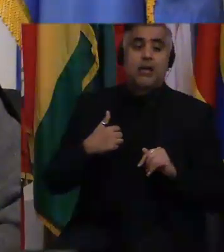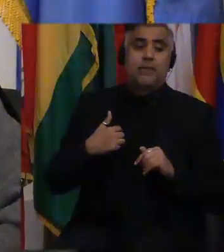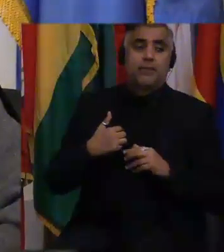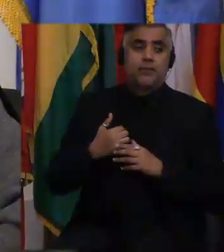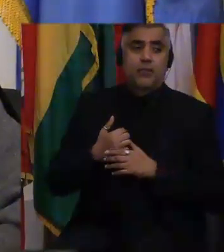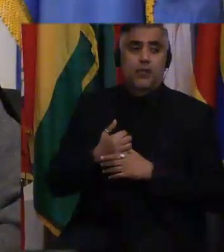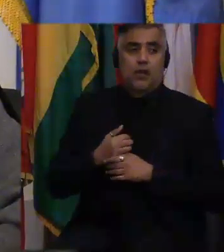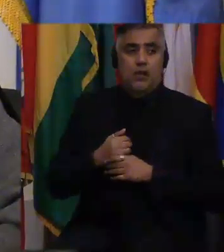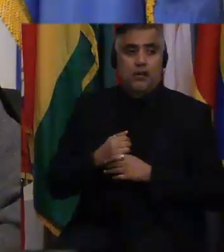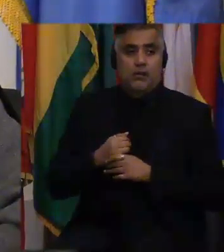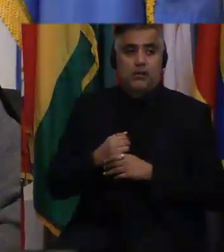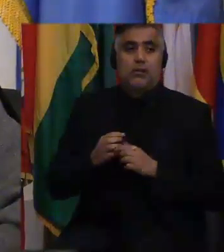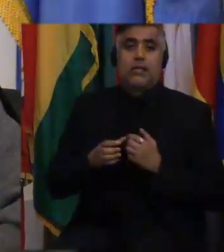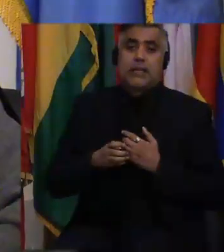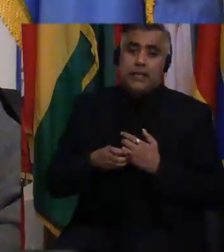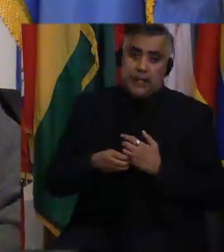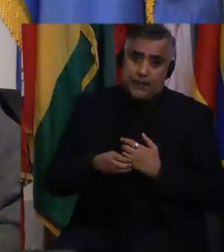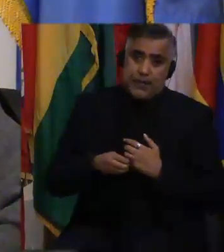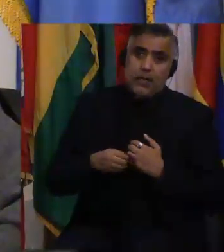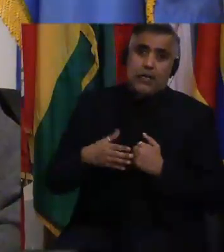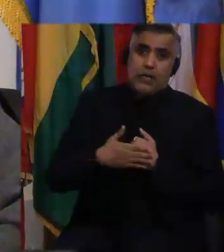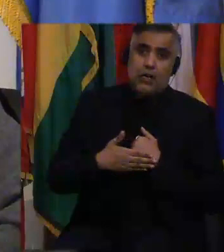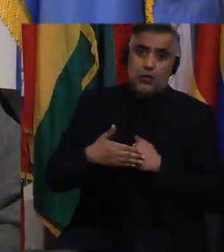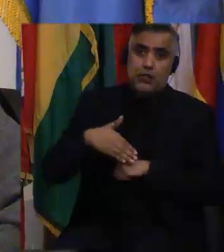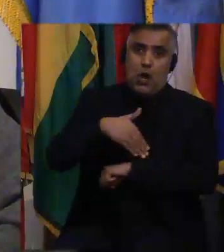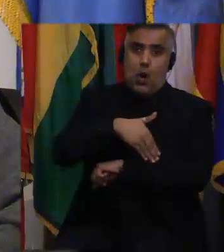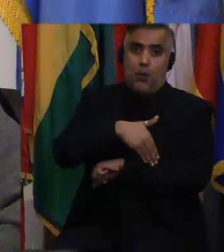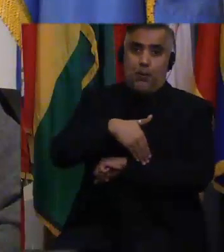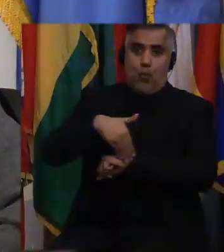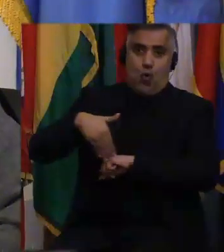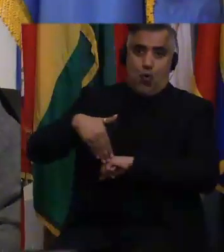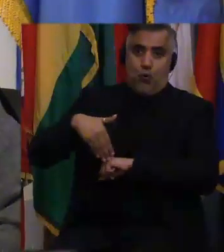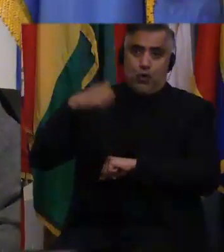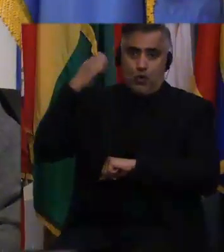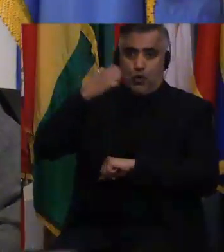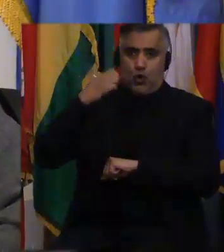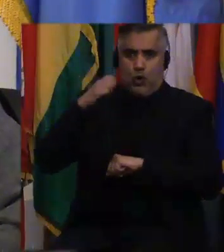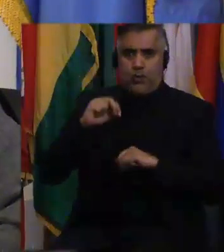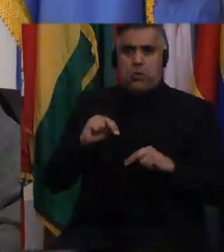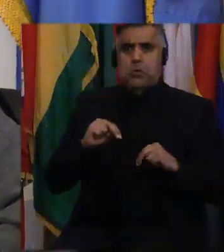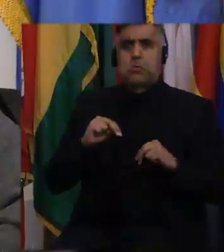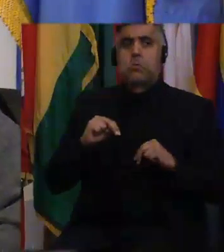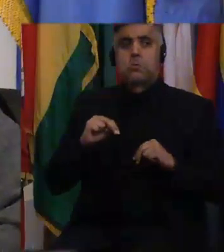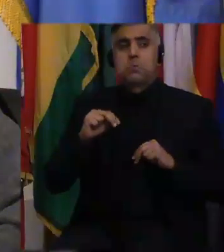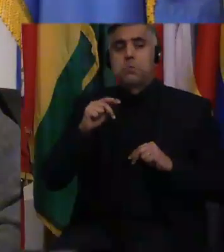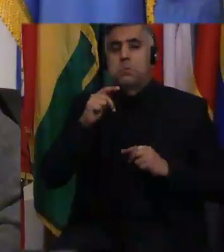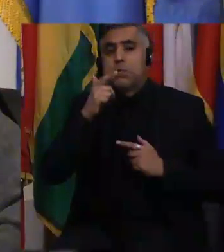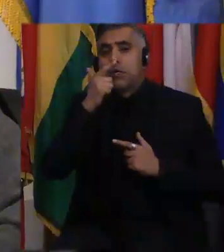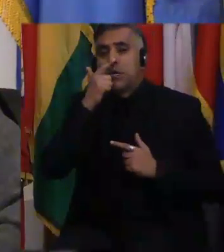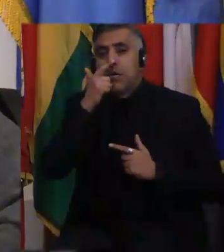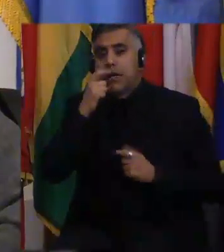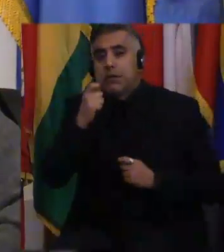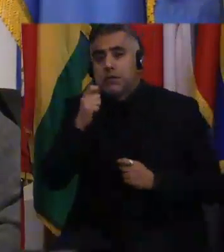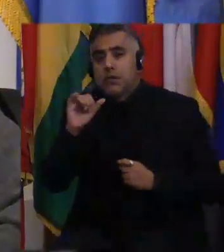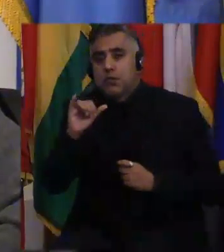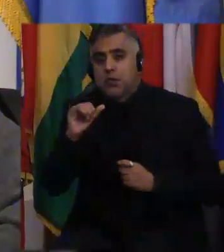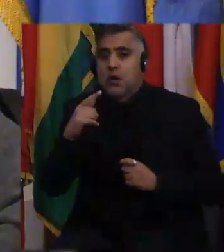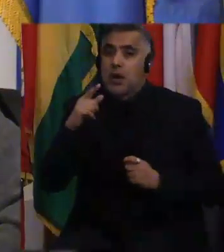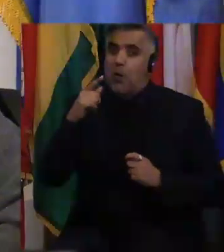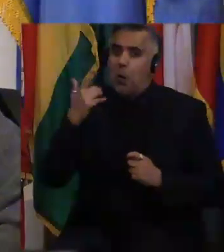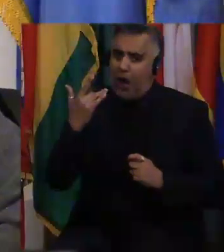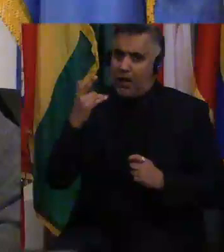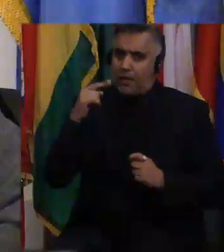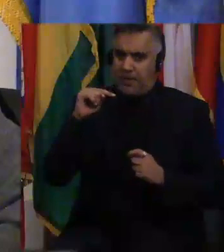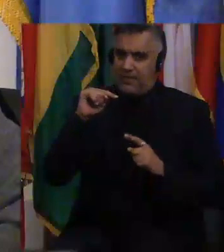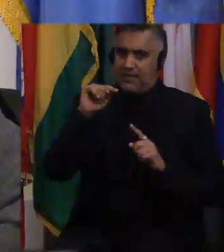indicate, even countries that are bordering Europe are already very interested in it because it is so well